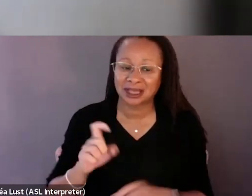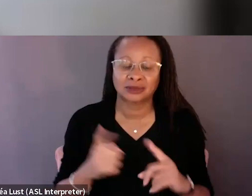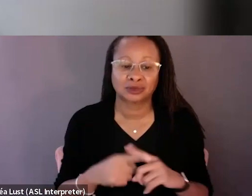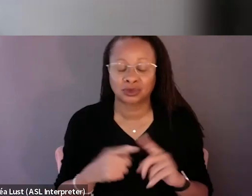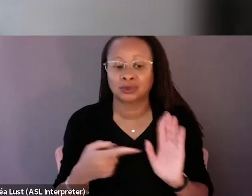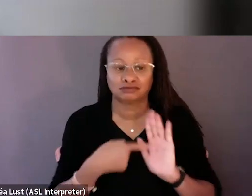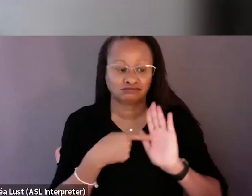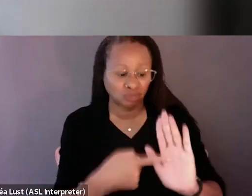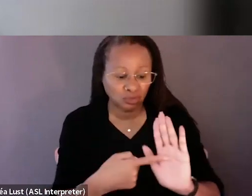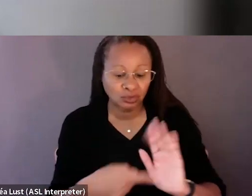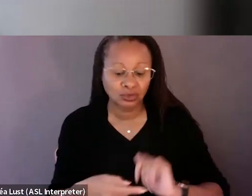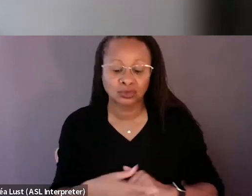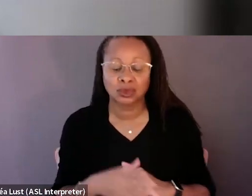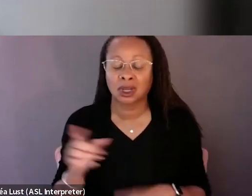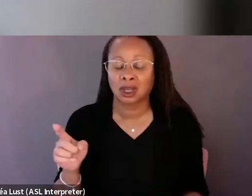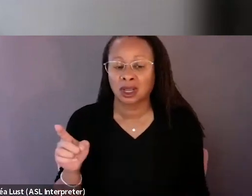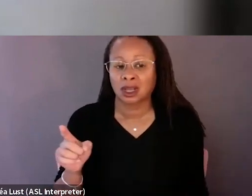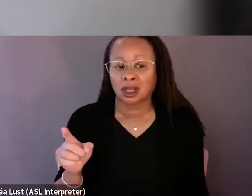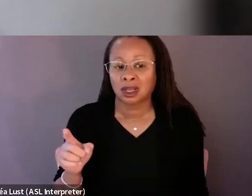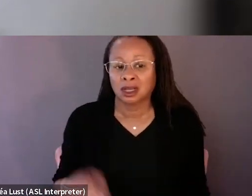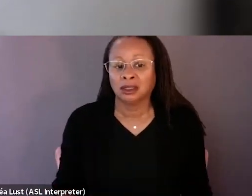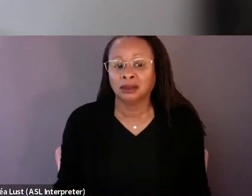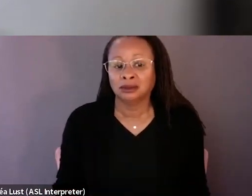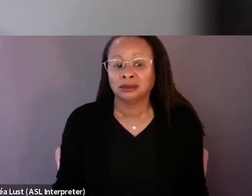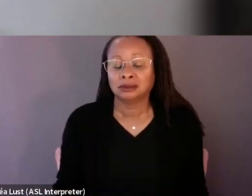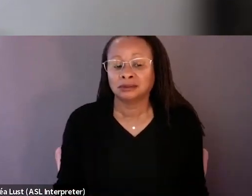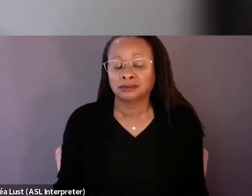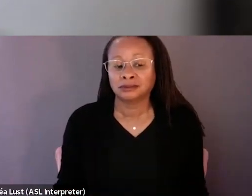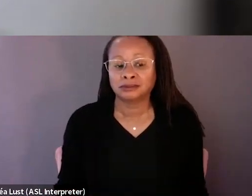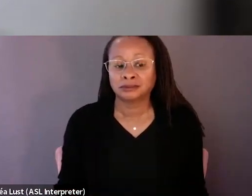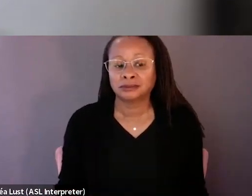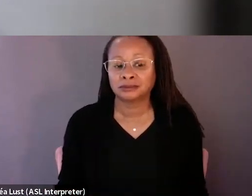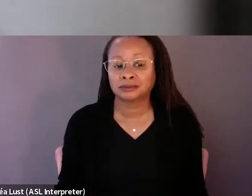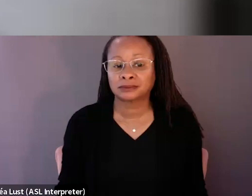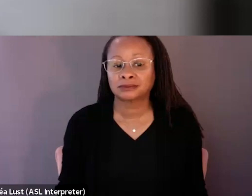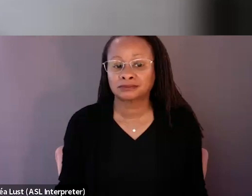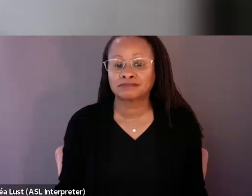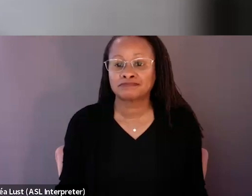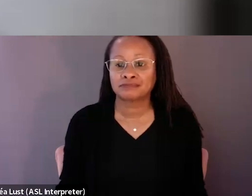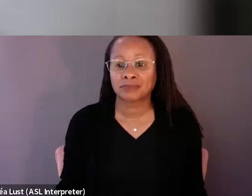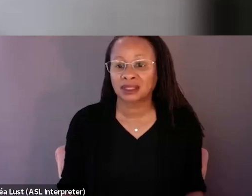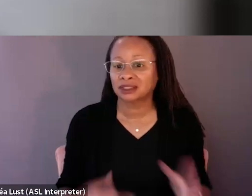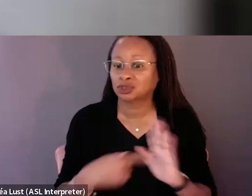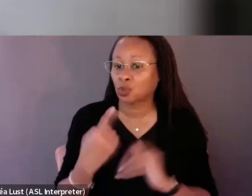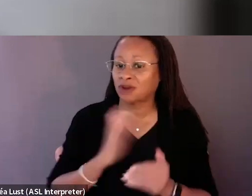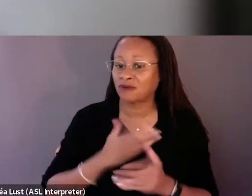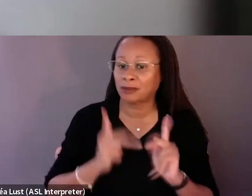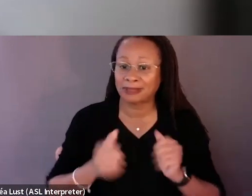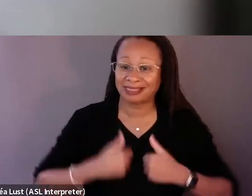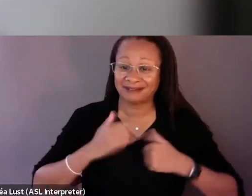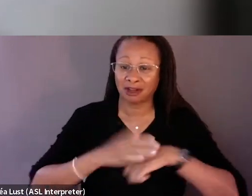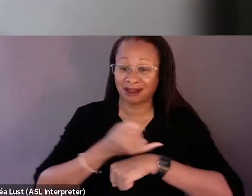portray those are one of our people living on this island. And